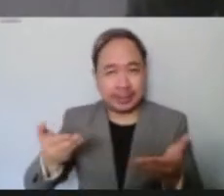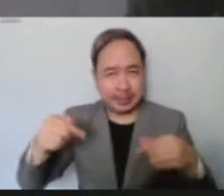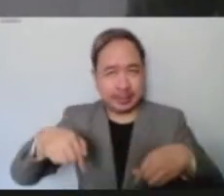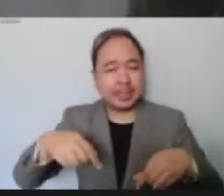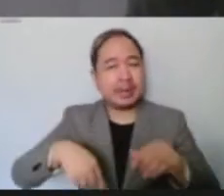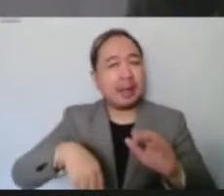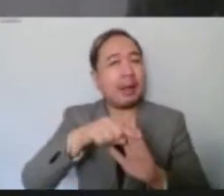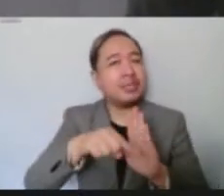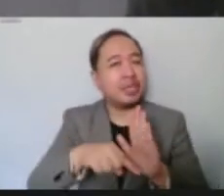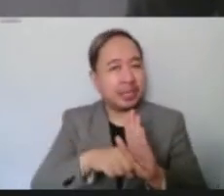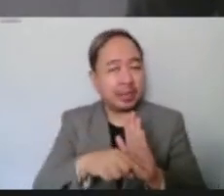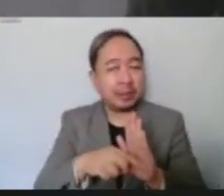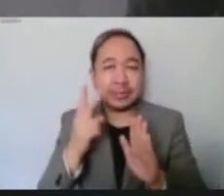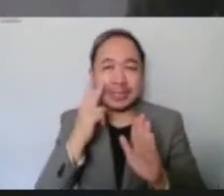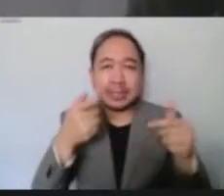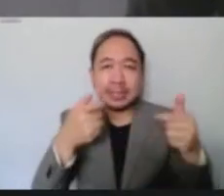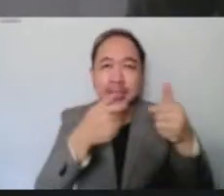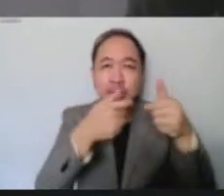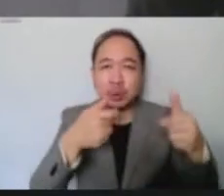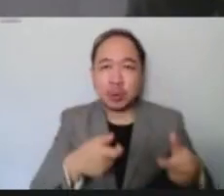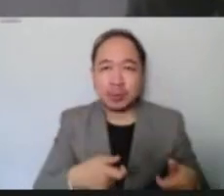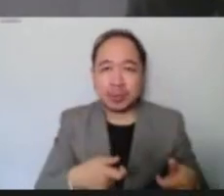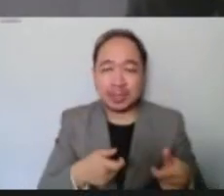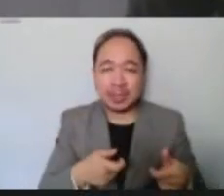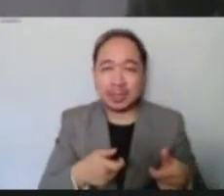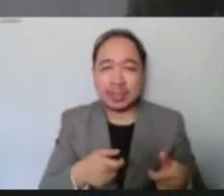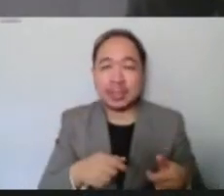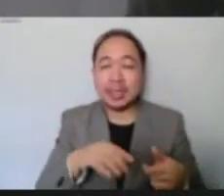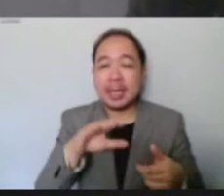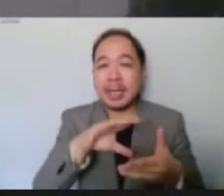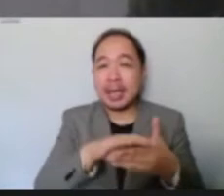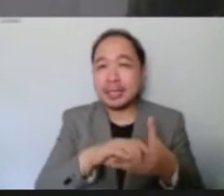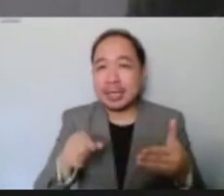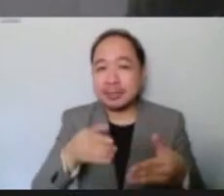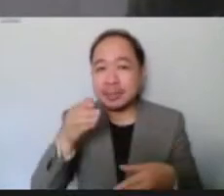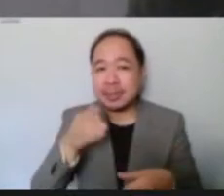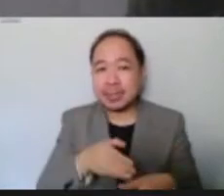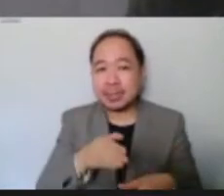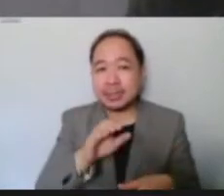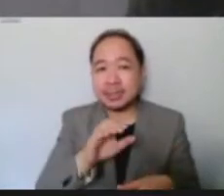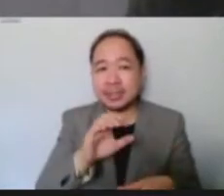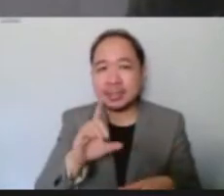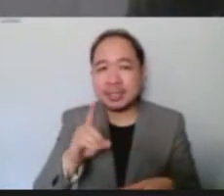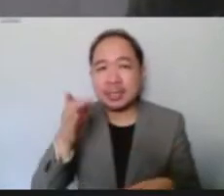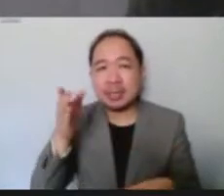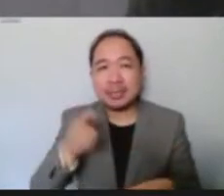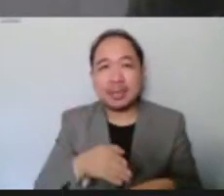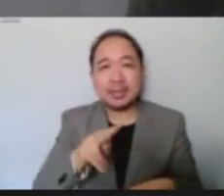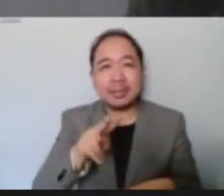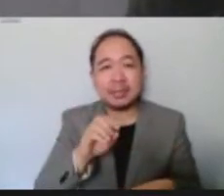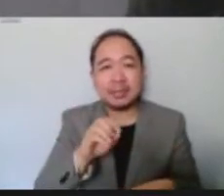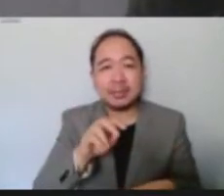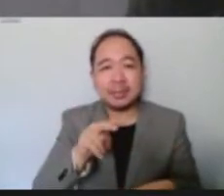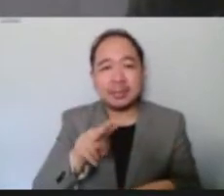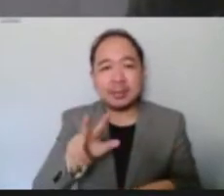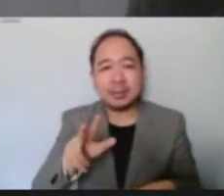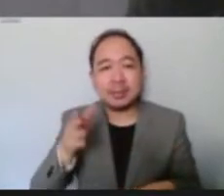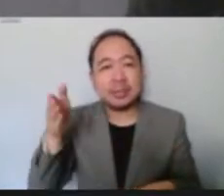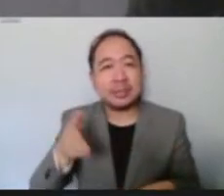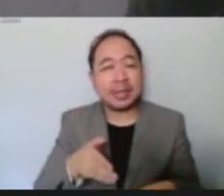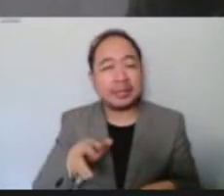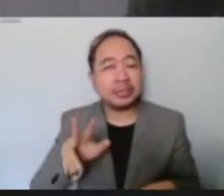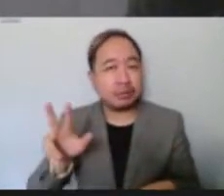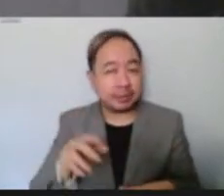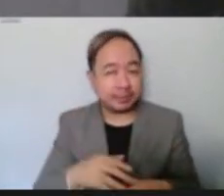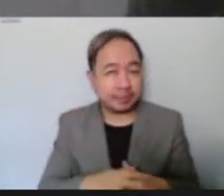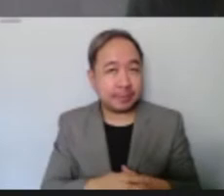committee document referenced Escape cd slash 2022 3 the terms of reference